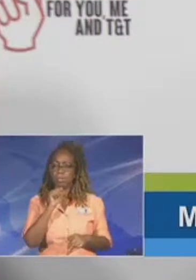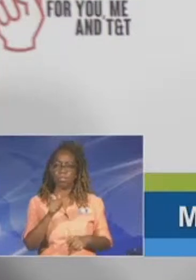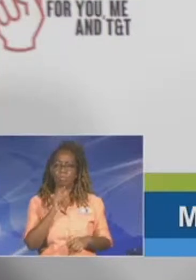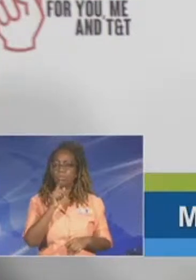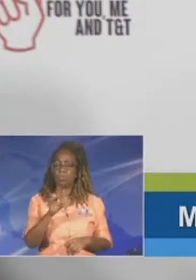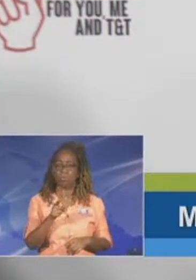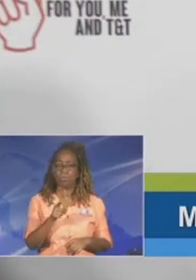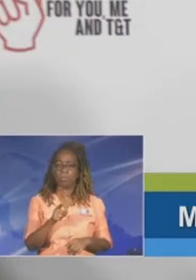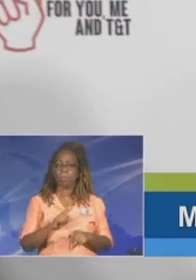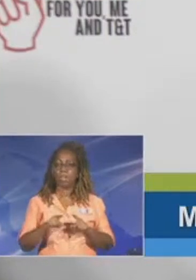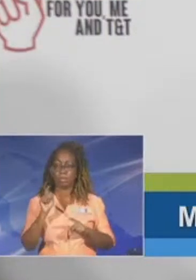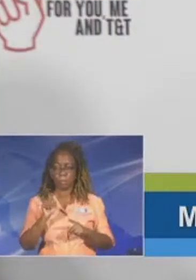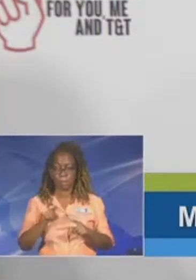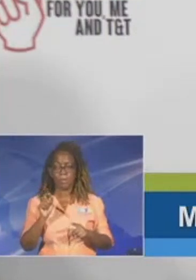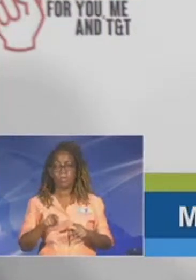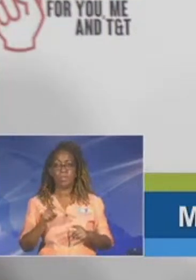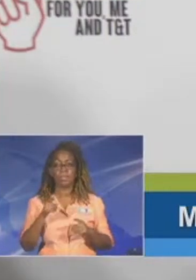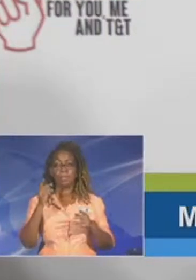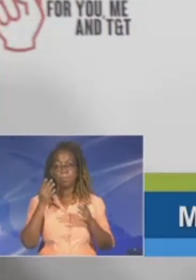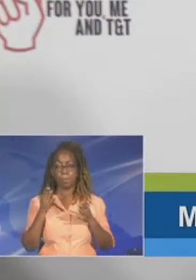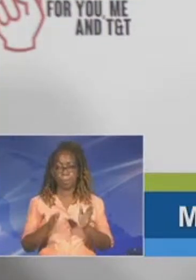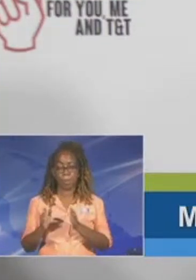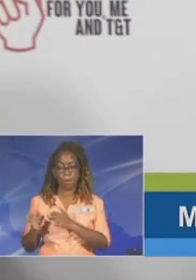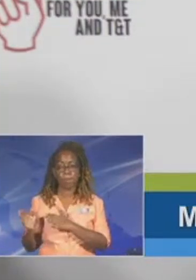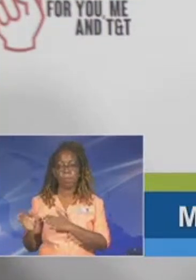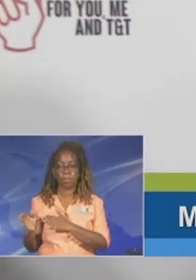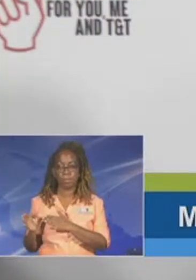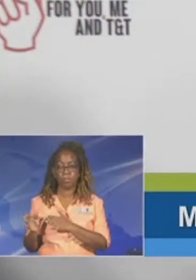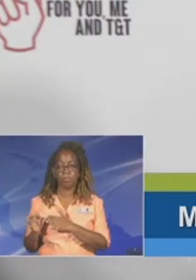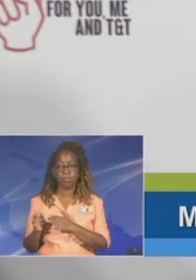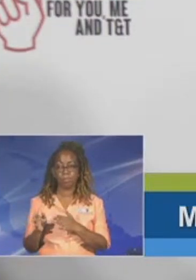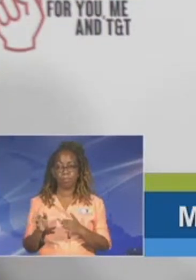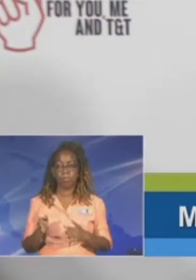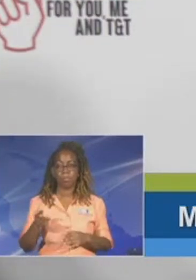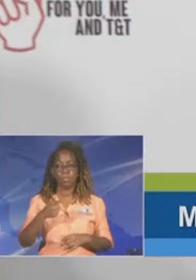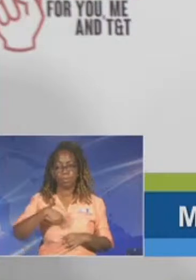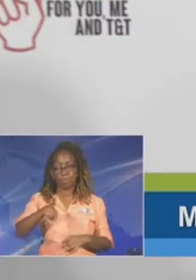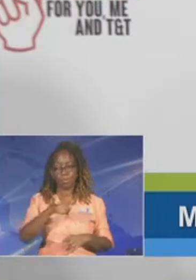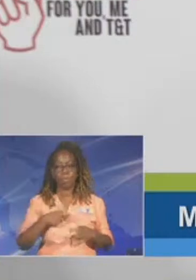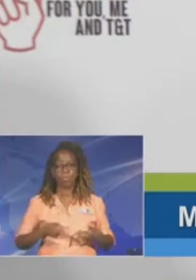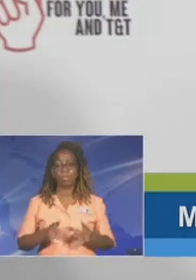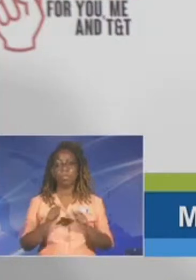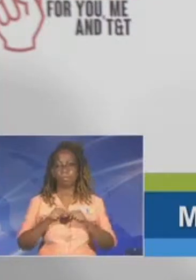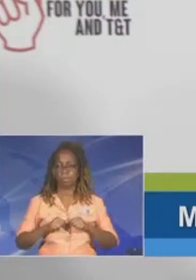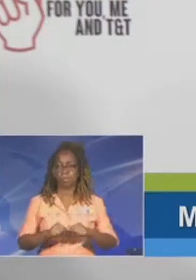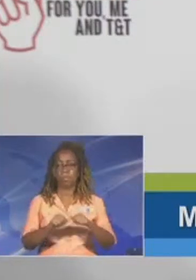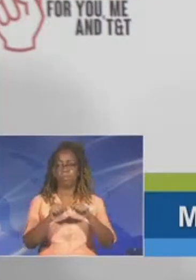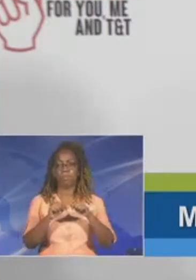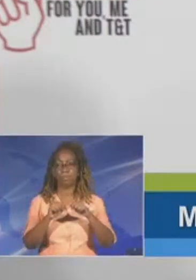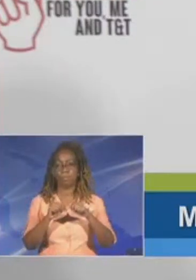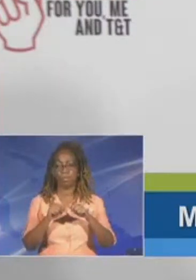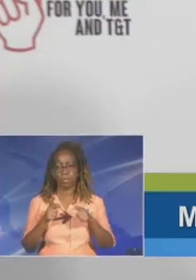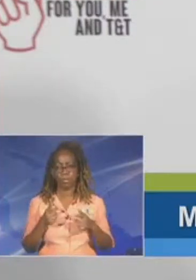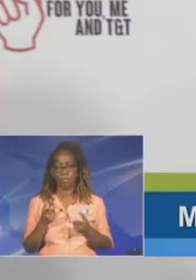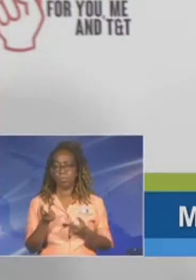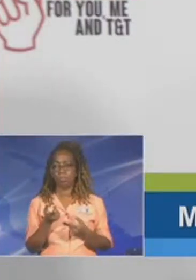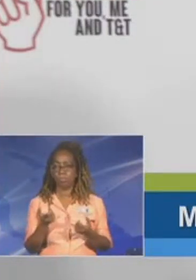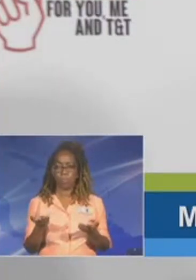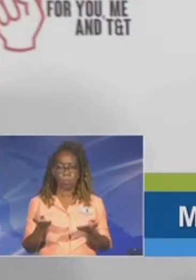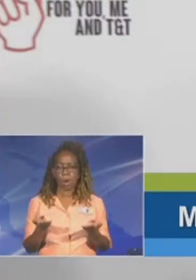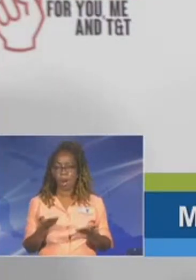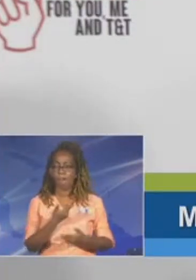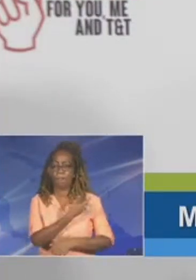prepared. However, let us continue to practice the following certainties.